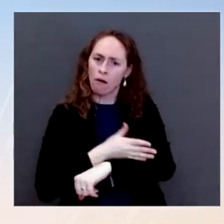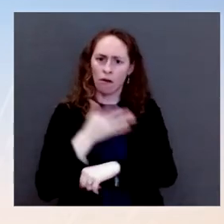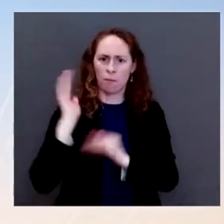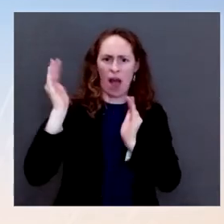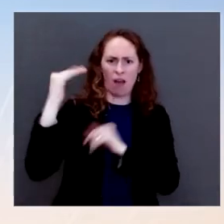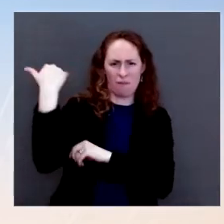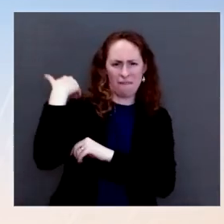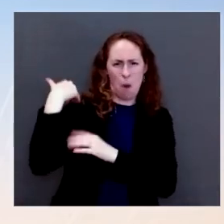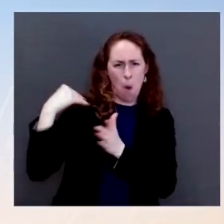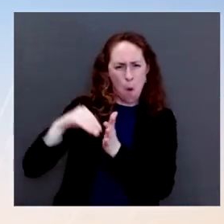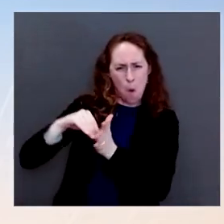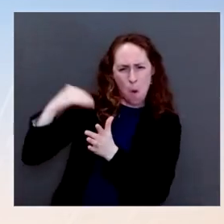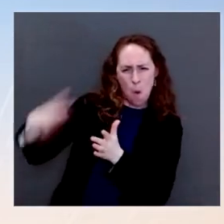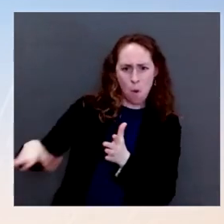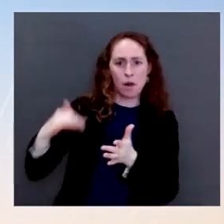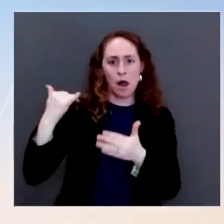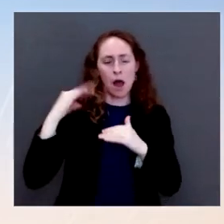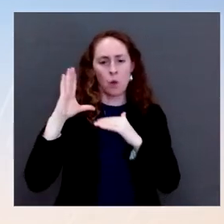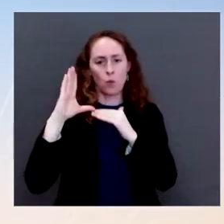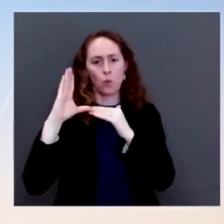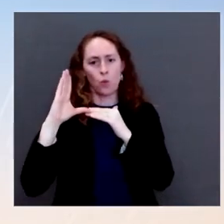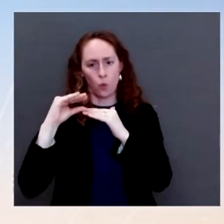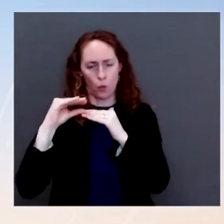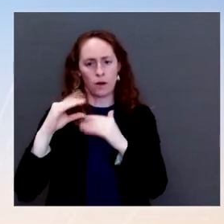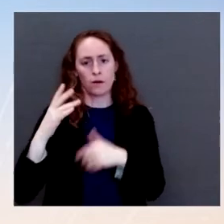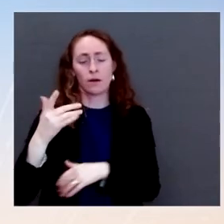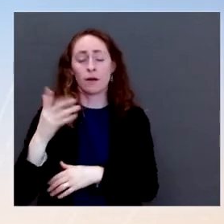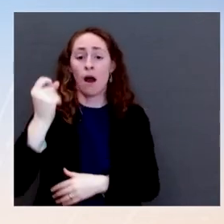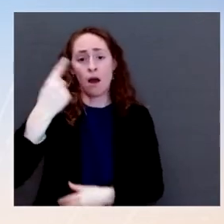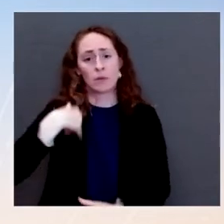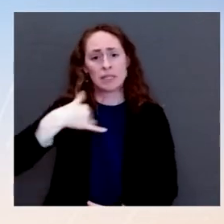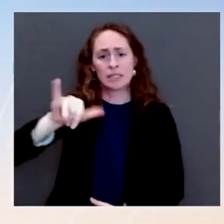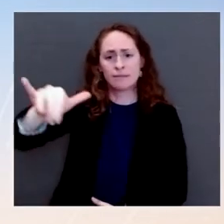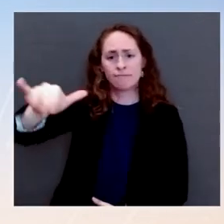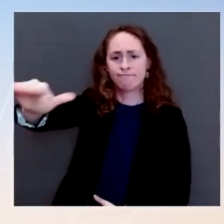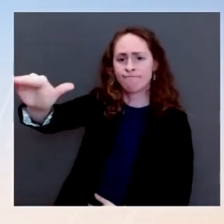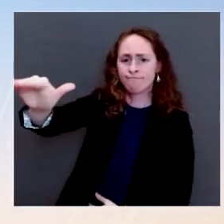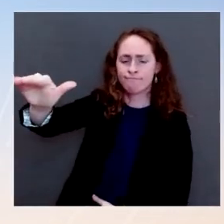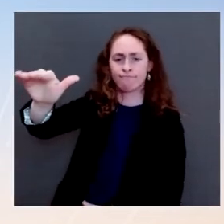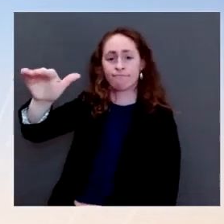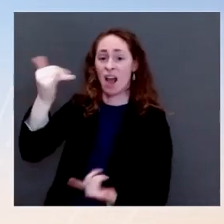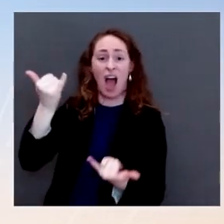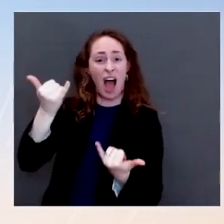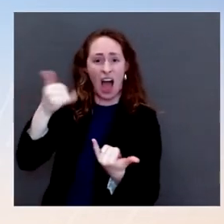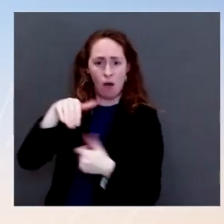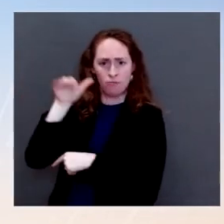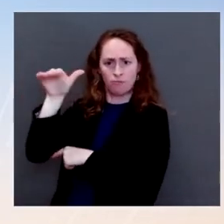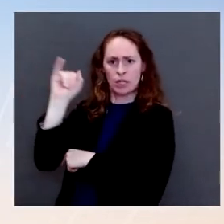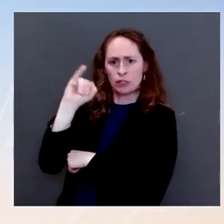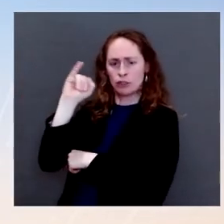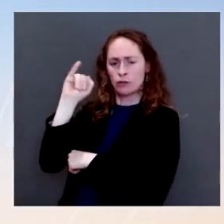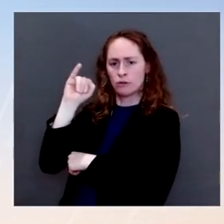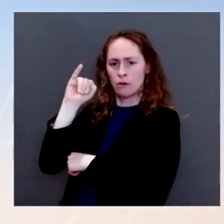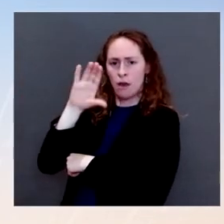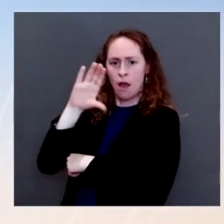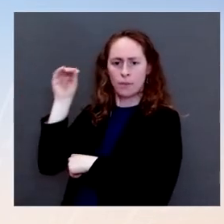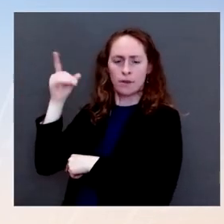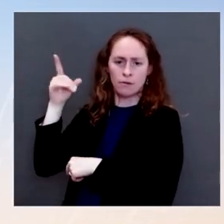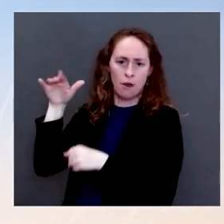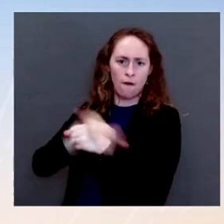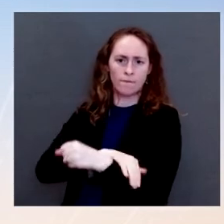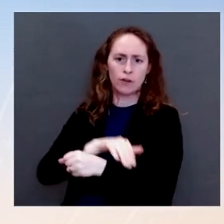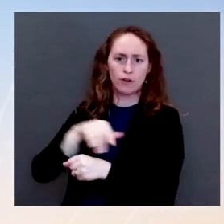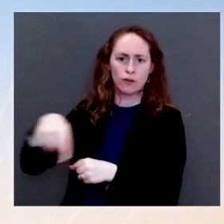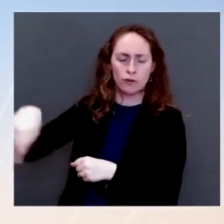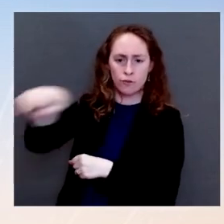able to get your tests refunded means 150 million Americans will be able to get free tests. It's kind of complicated, though. Why not just make them free and